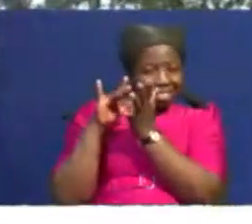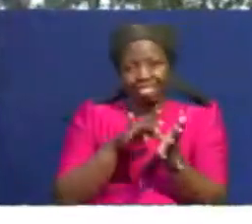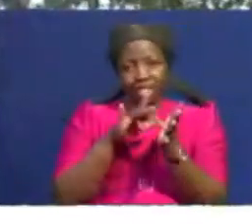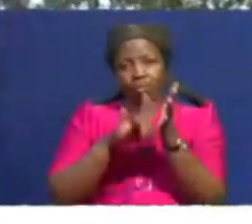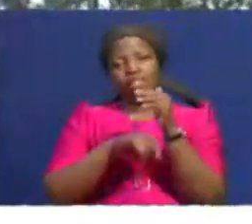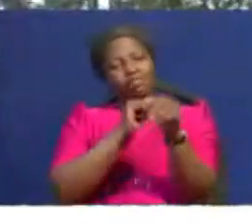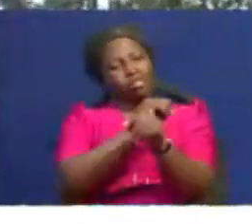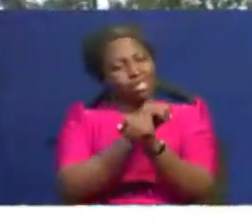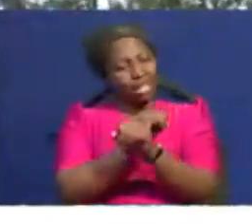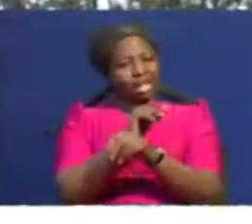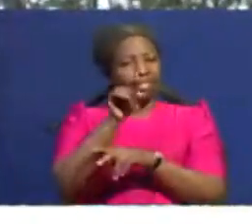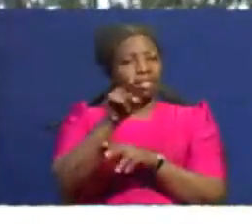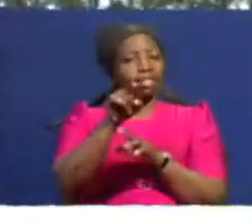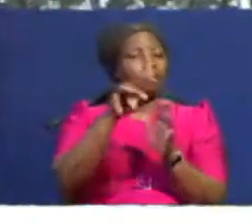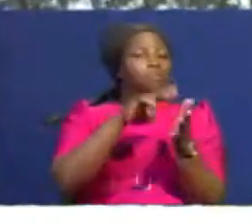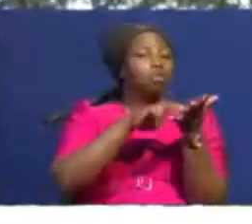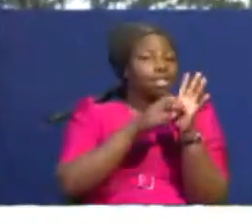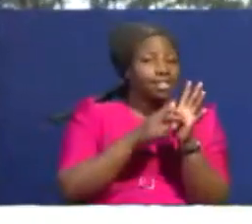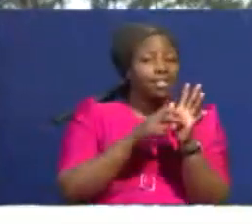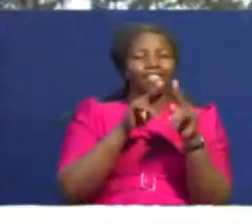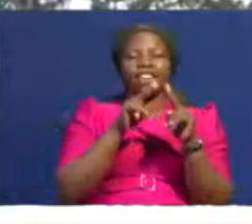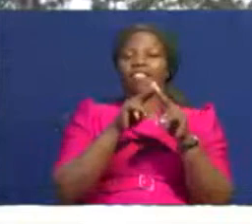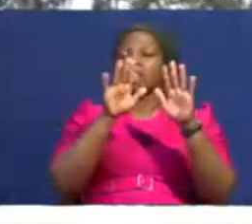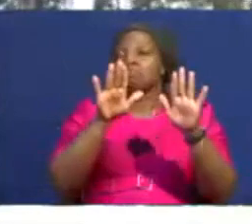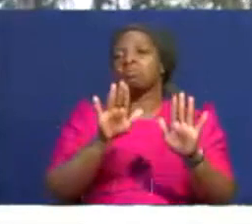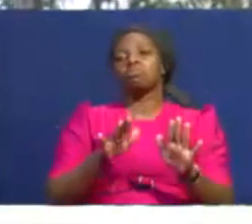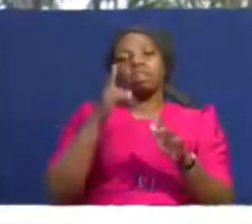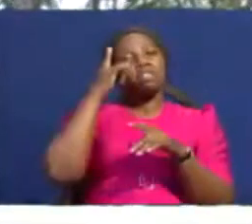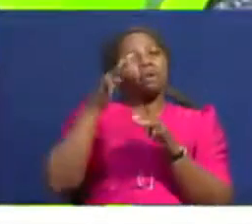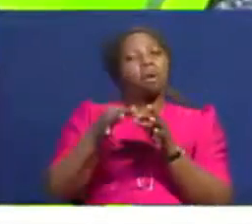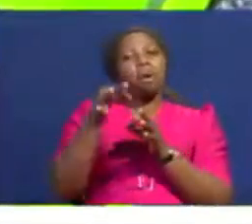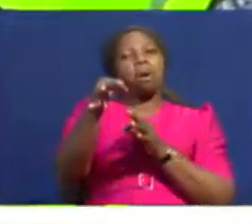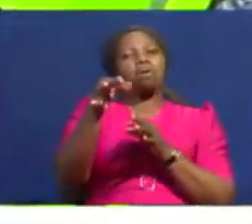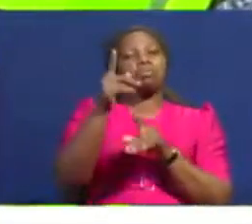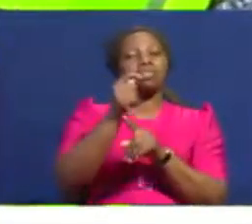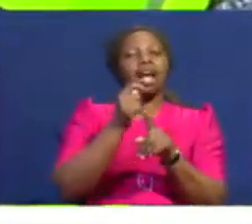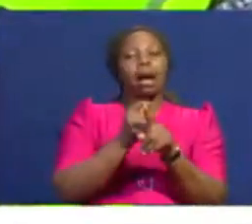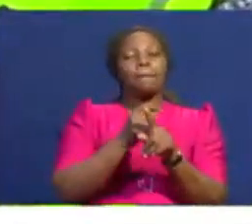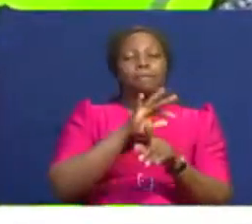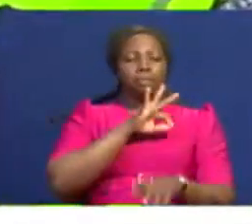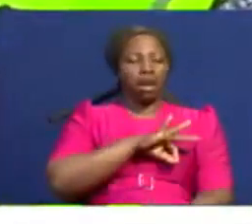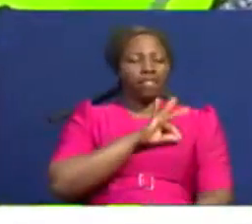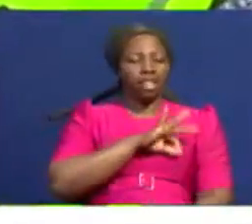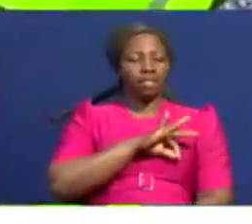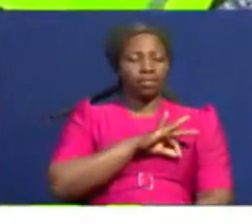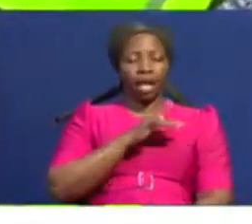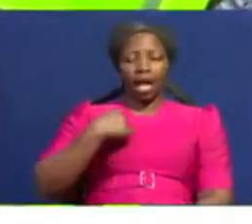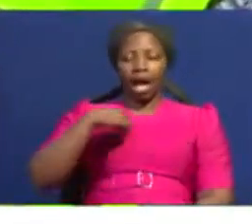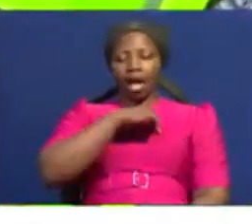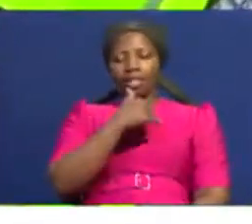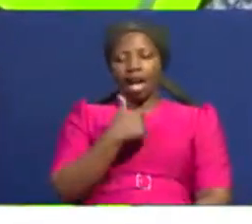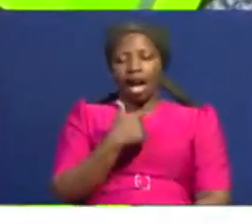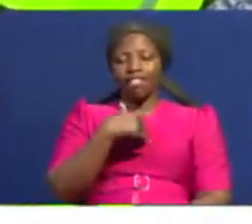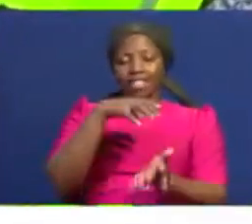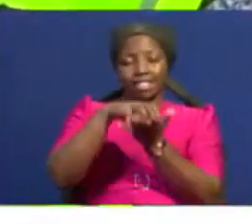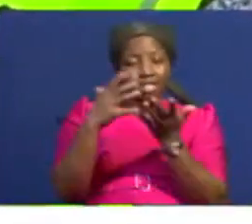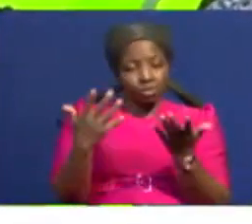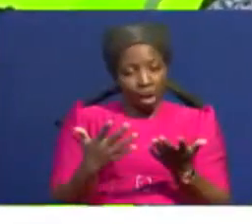safeguarding such initiatives is essential for their long-term benefit. We have had instances of